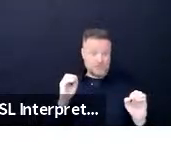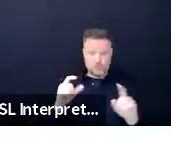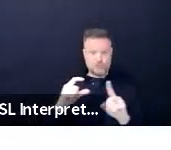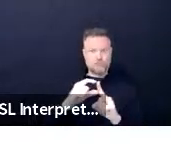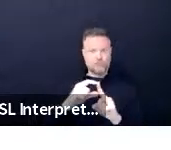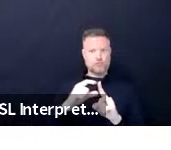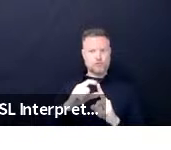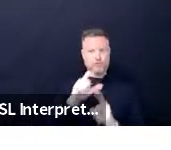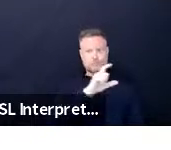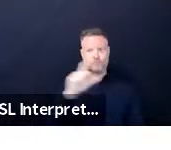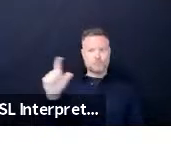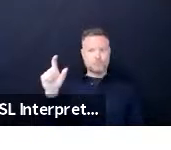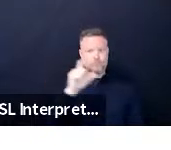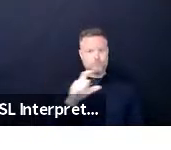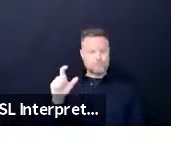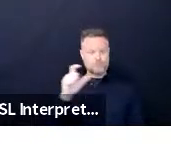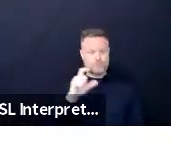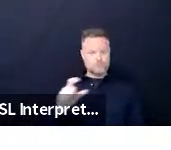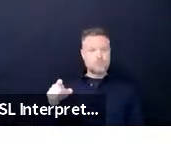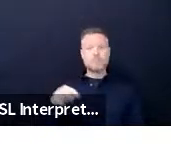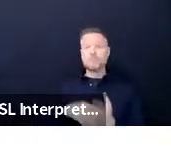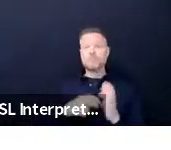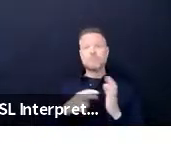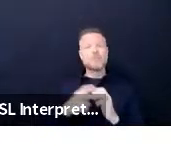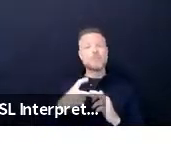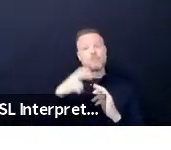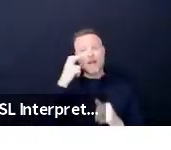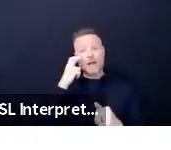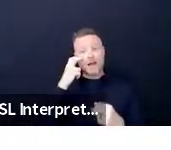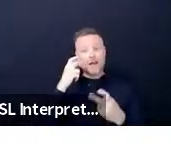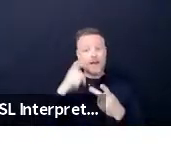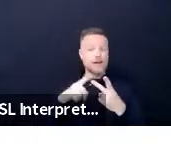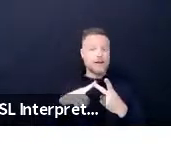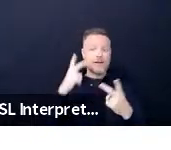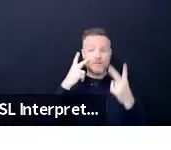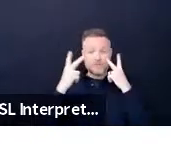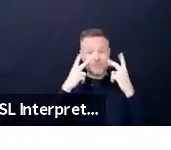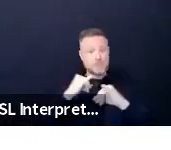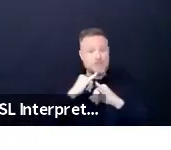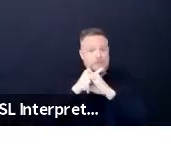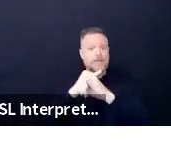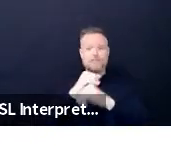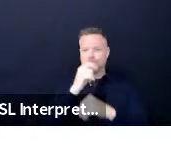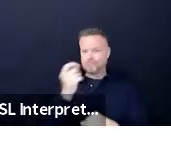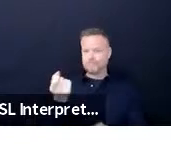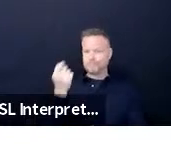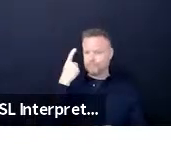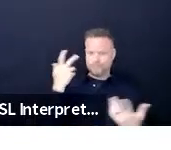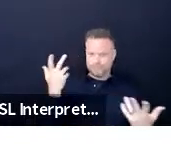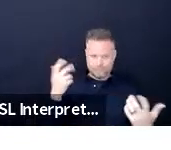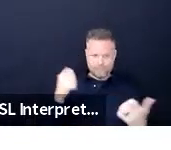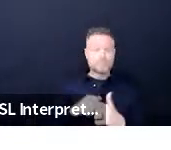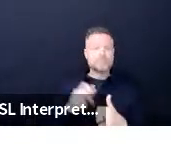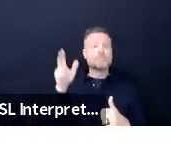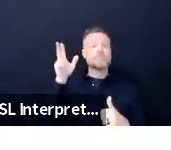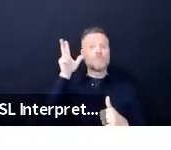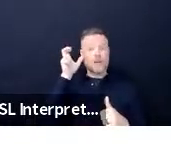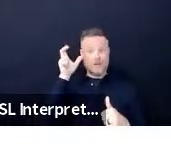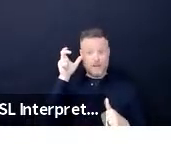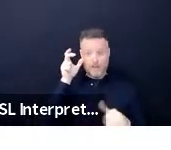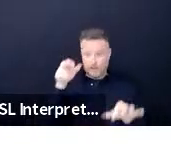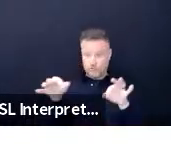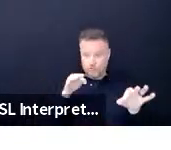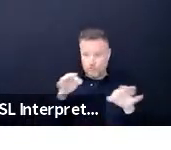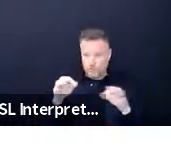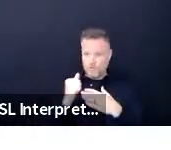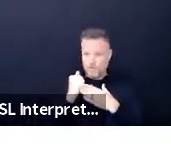the screen, then all your blind and visually impaired folks are not going to get your message. Also, audio description helps people who are blind know